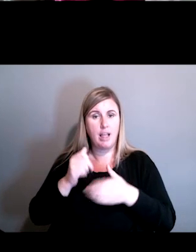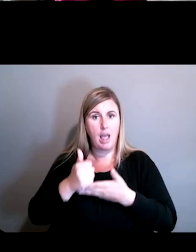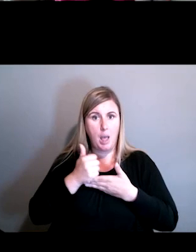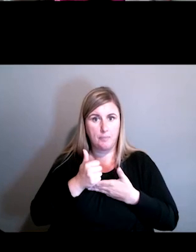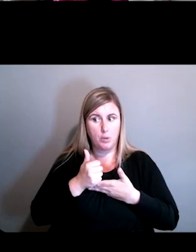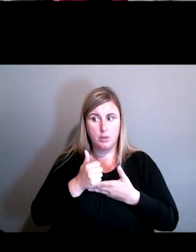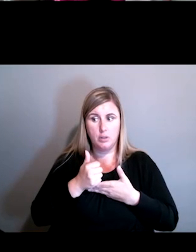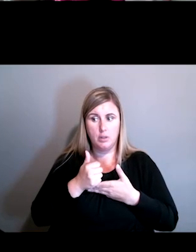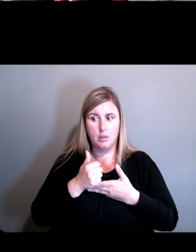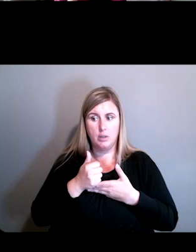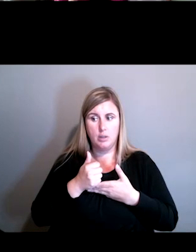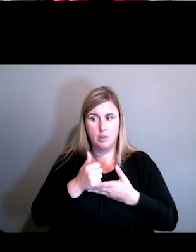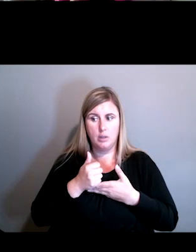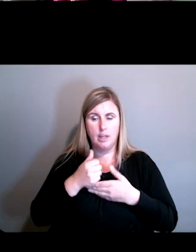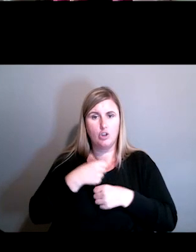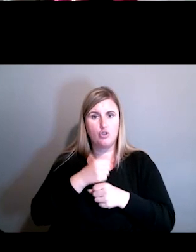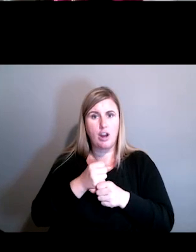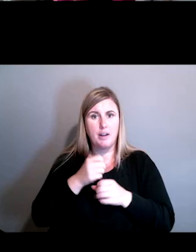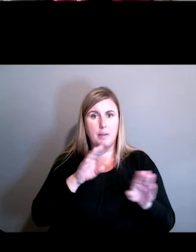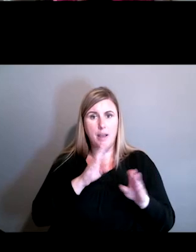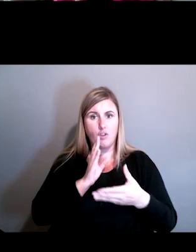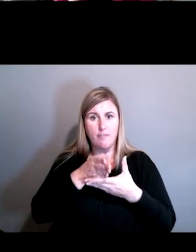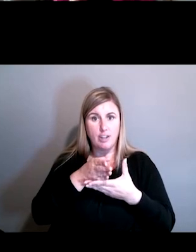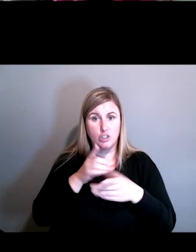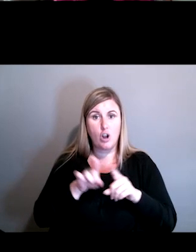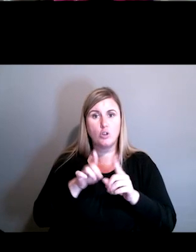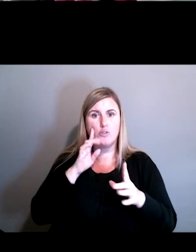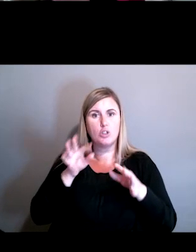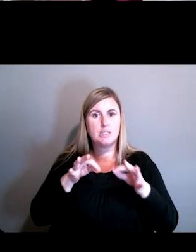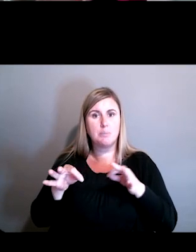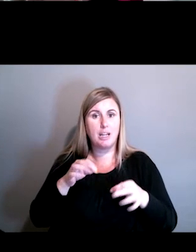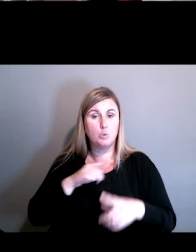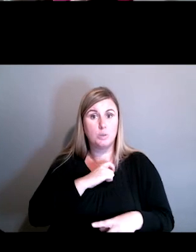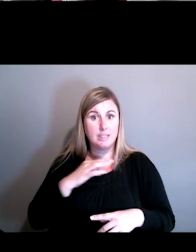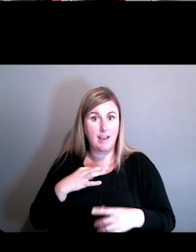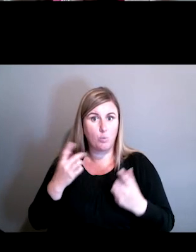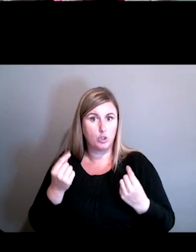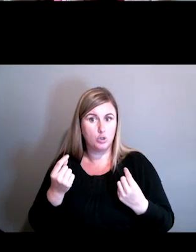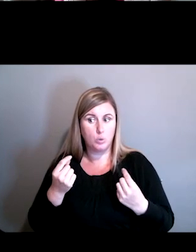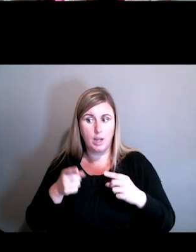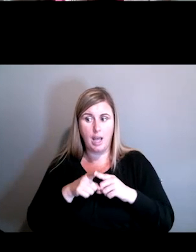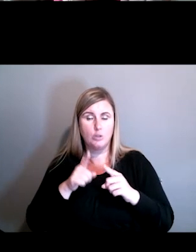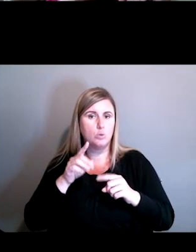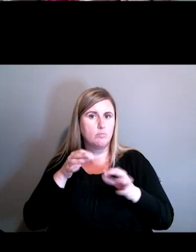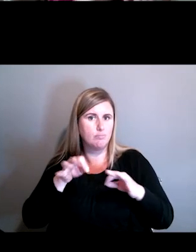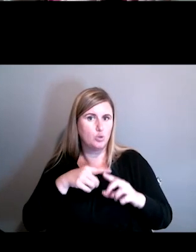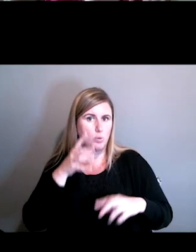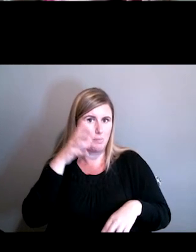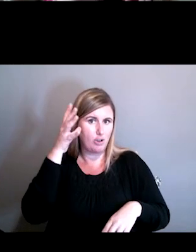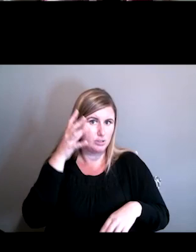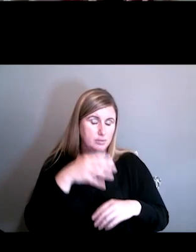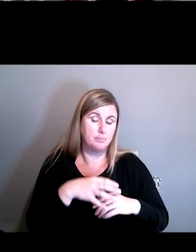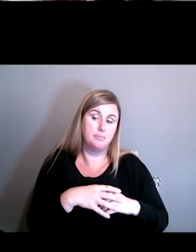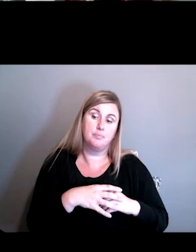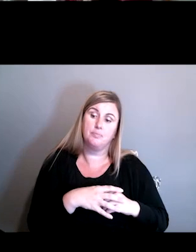and also for explaining to staff what you're doing and to parents. So the big things that I want to hit home here, the bottom,